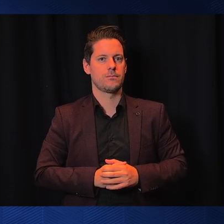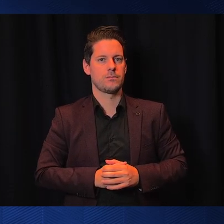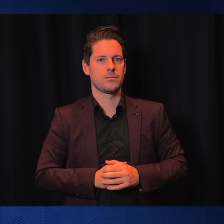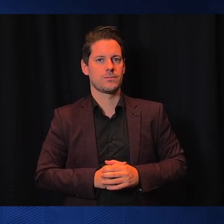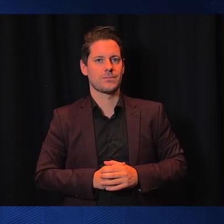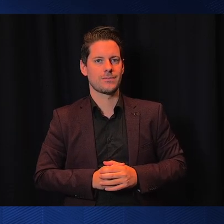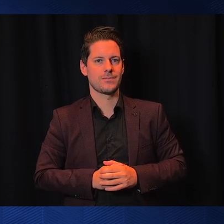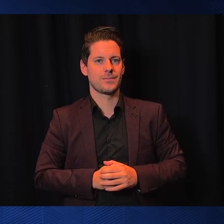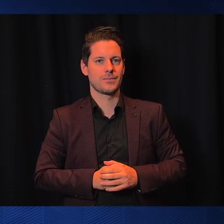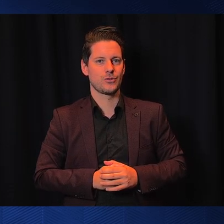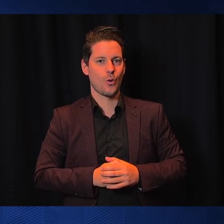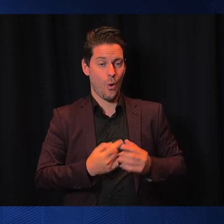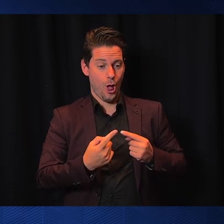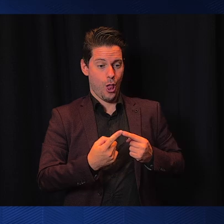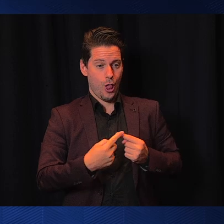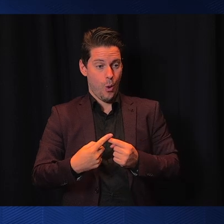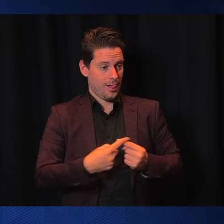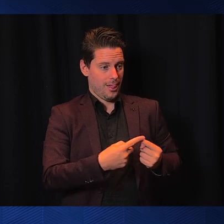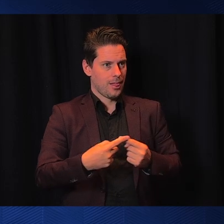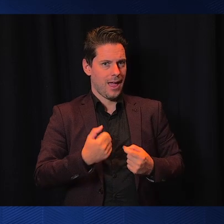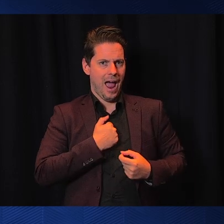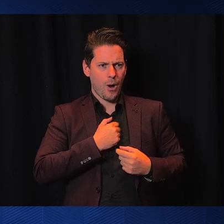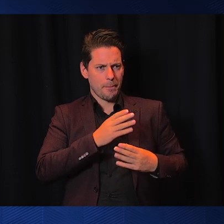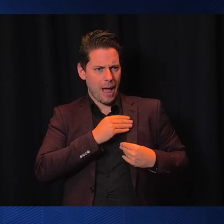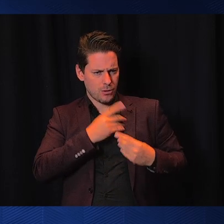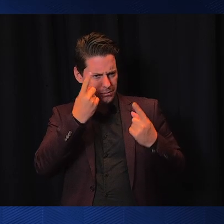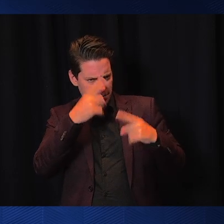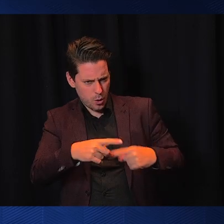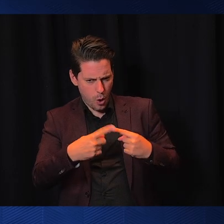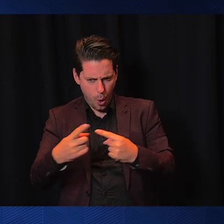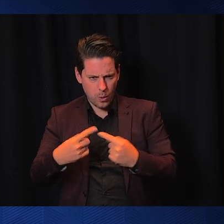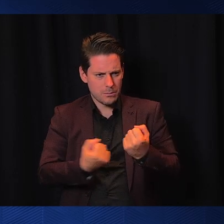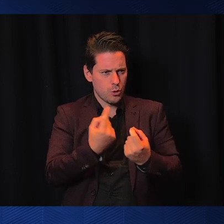topic, but you and us understand it very differently.